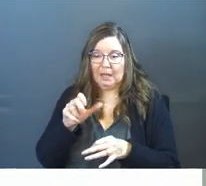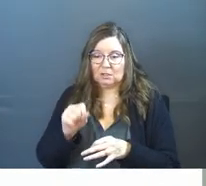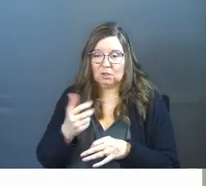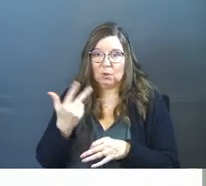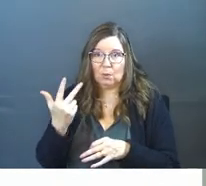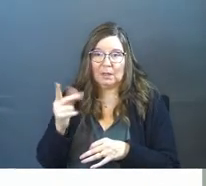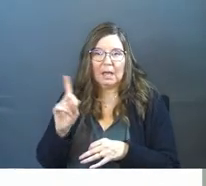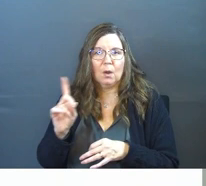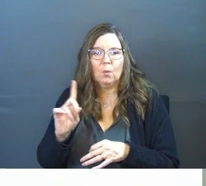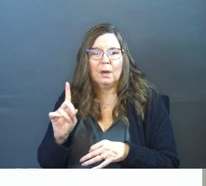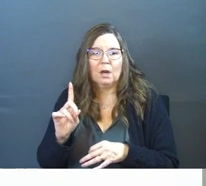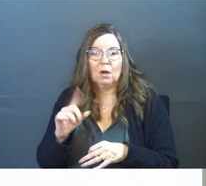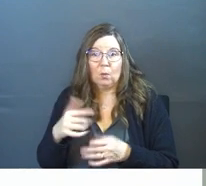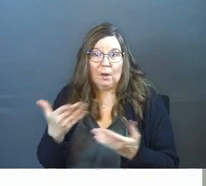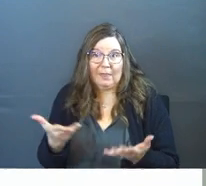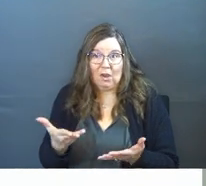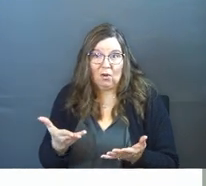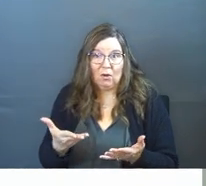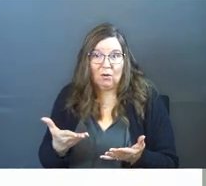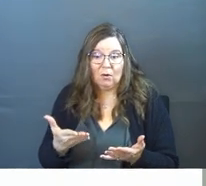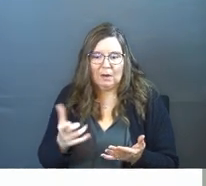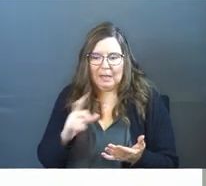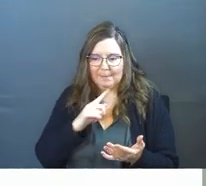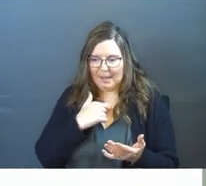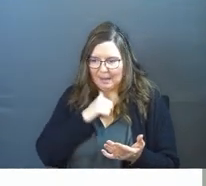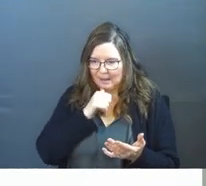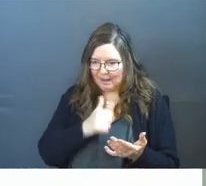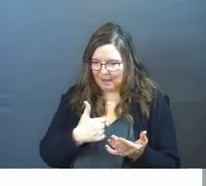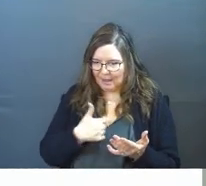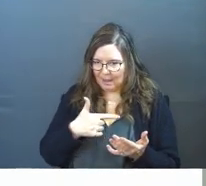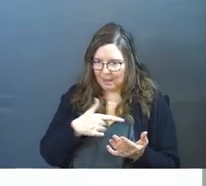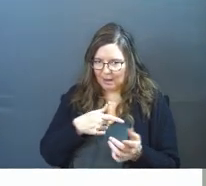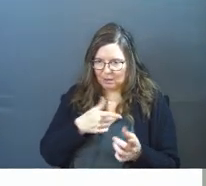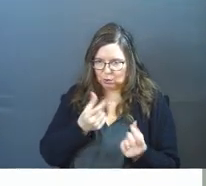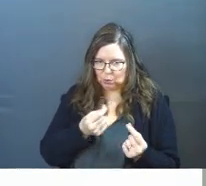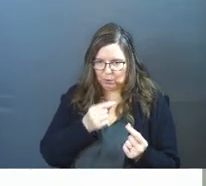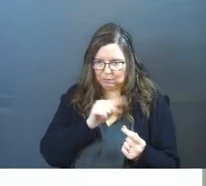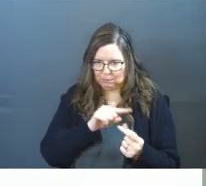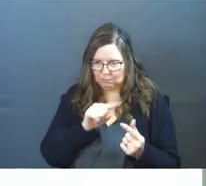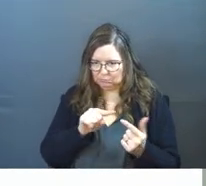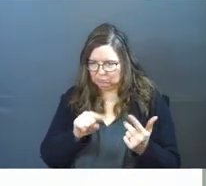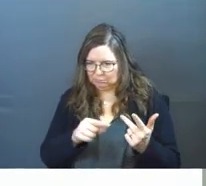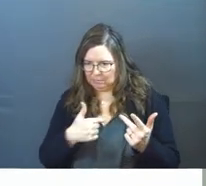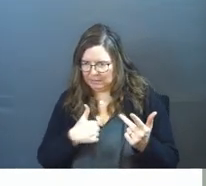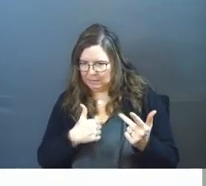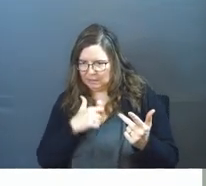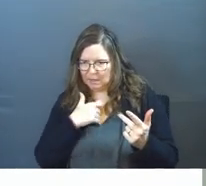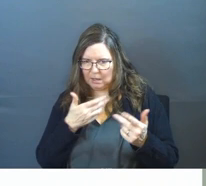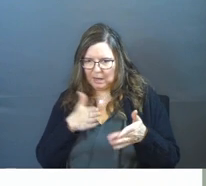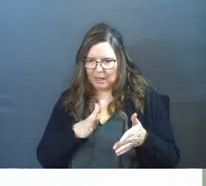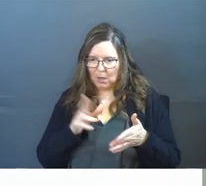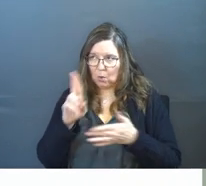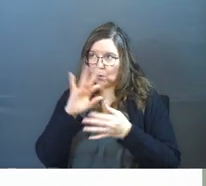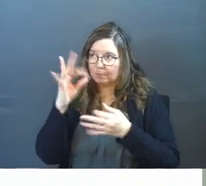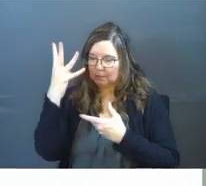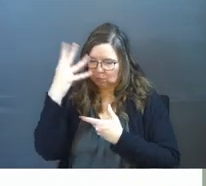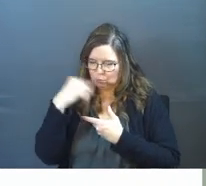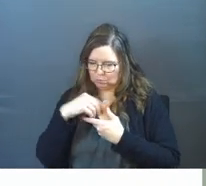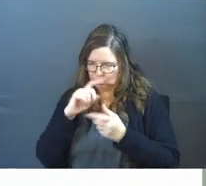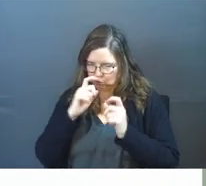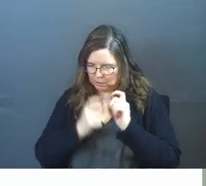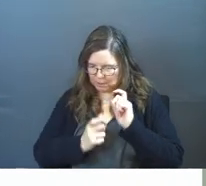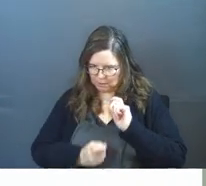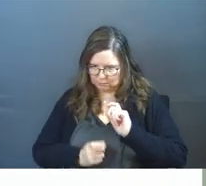3, like where there am I not hitting those things? Where there can I allow the Holy Spirit to fill me, change